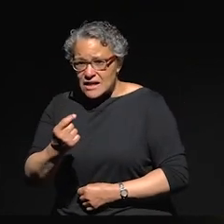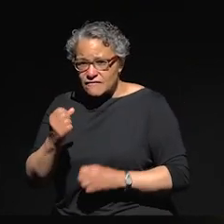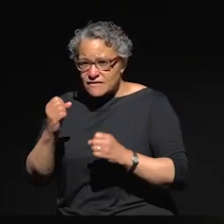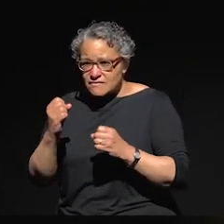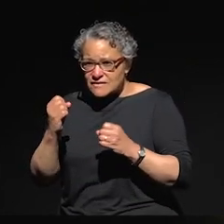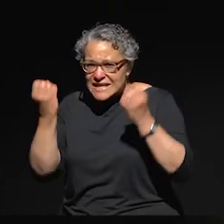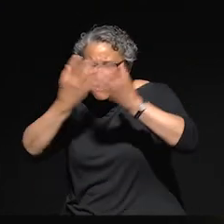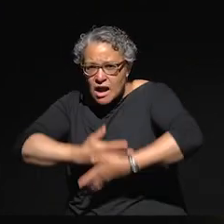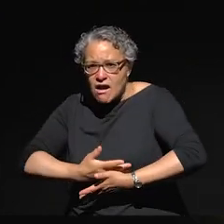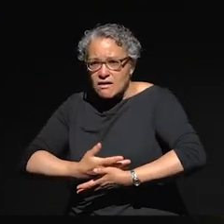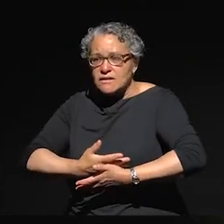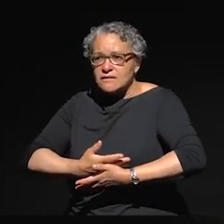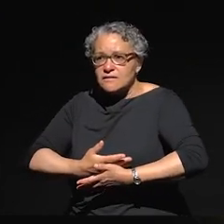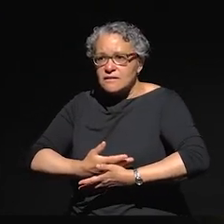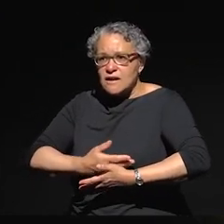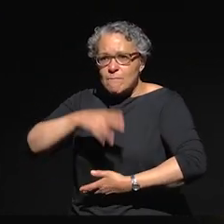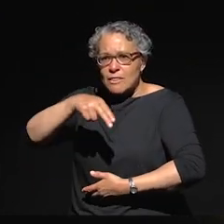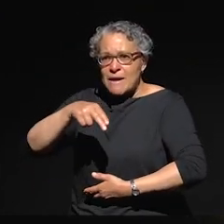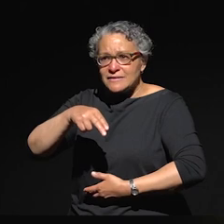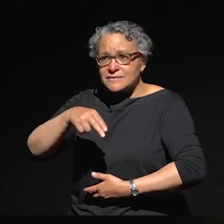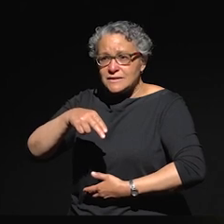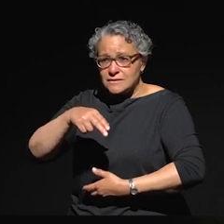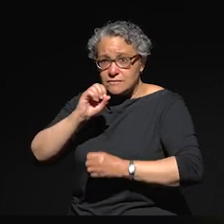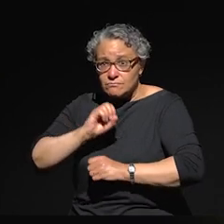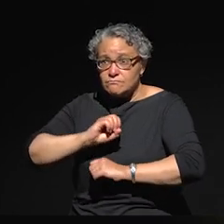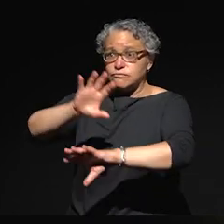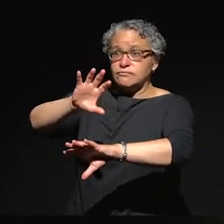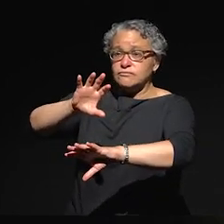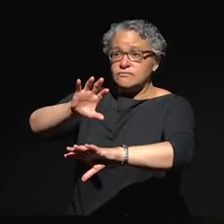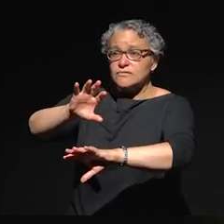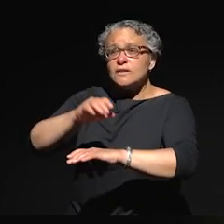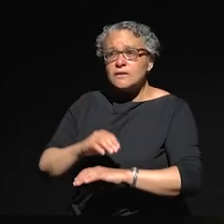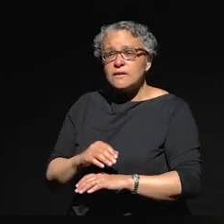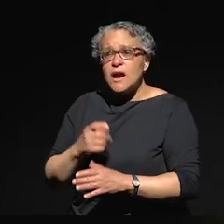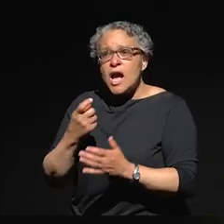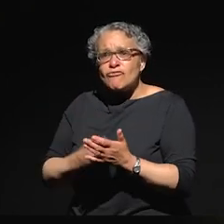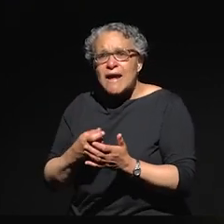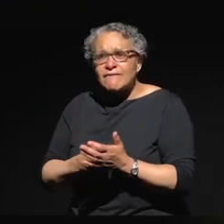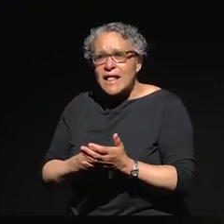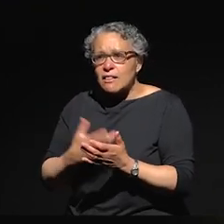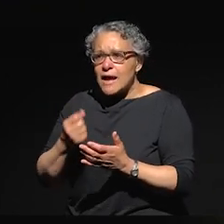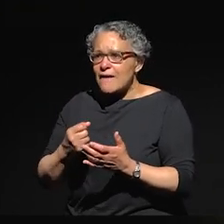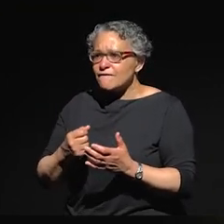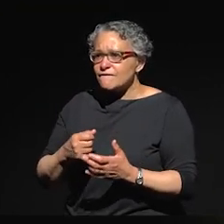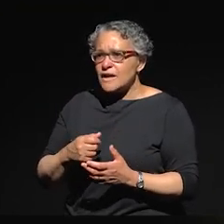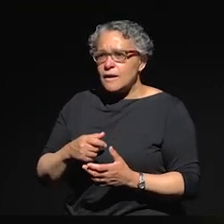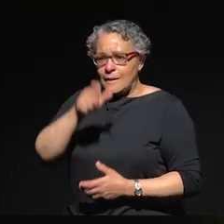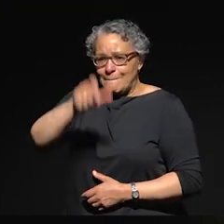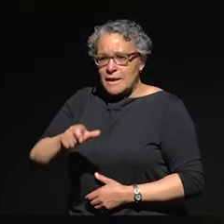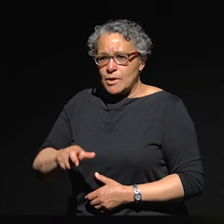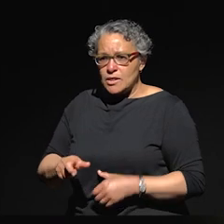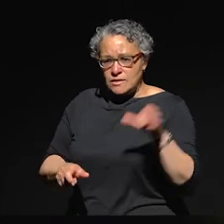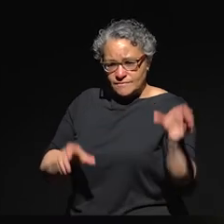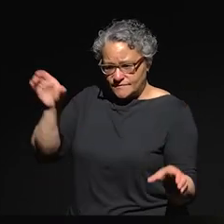this painting. And Raphael is very good at that. I mean, on the one hand, he's placing these figures down here in three-dimensional space,